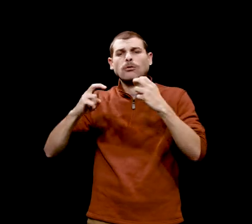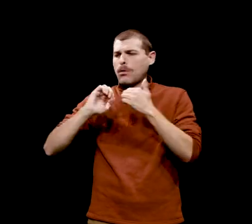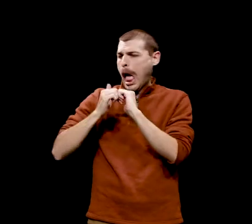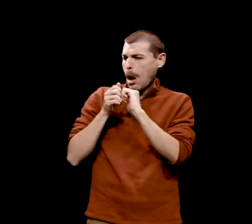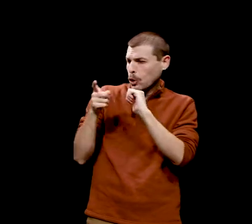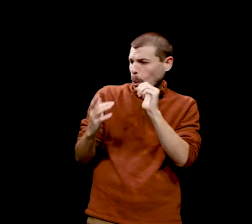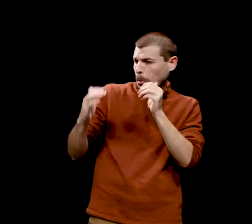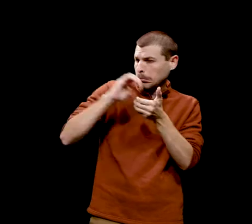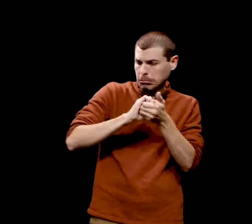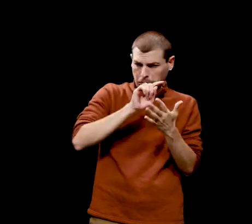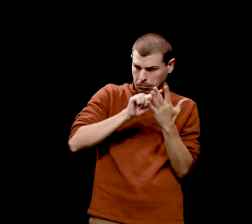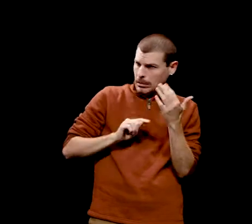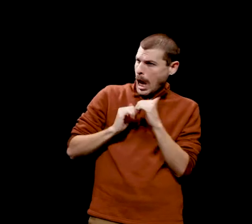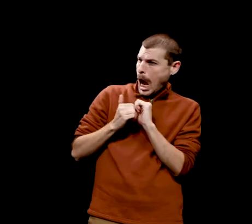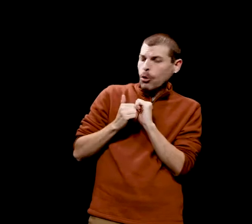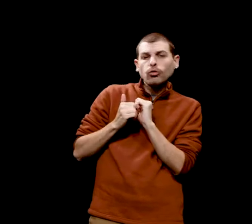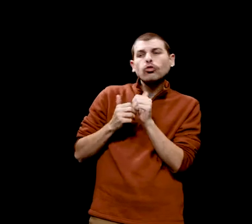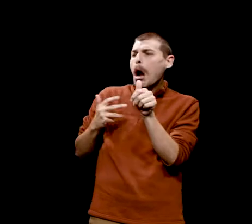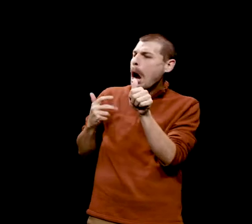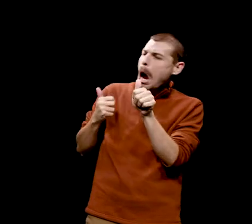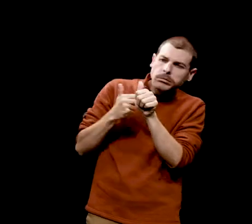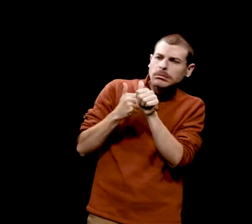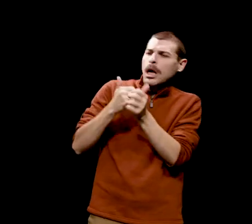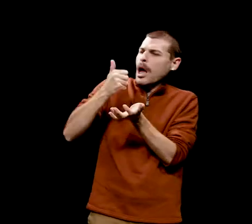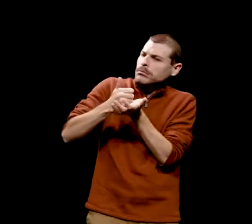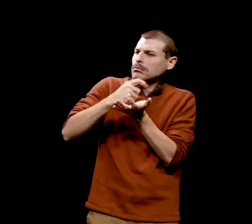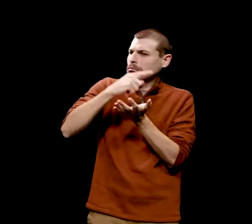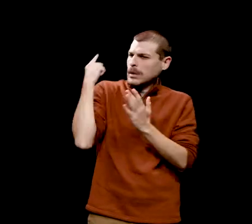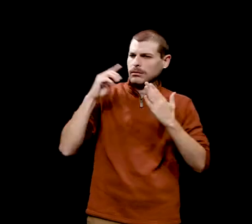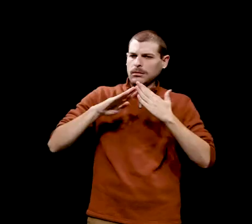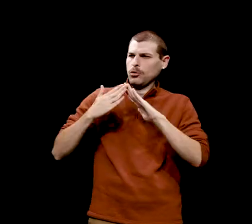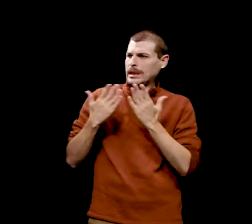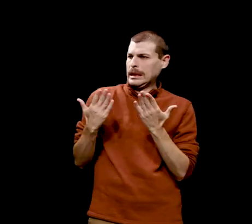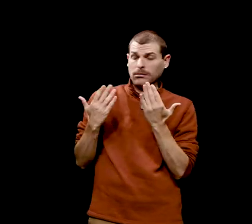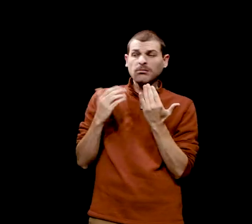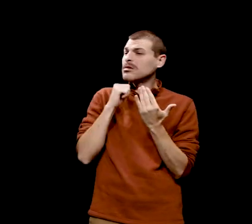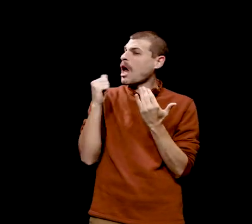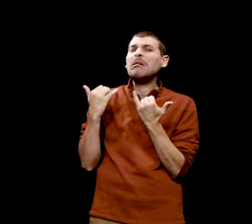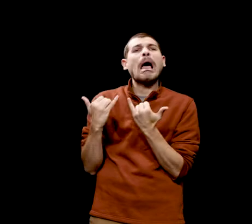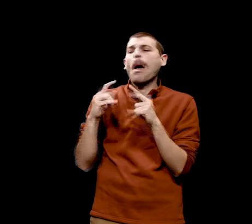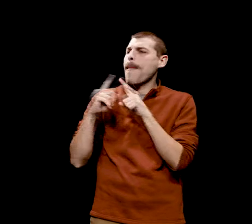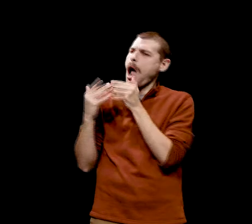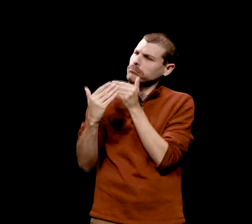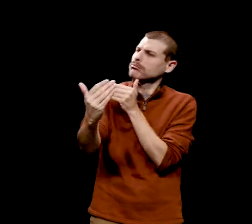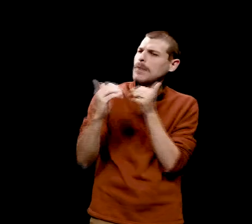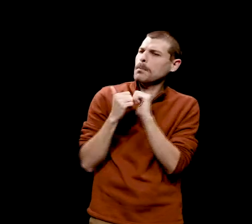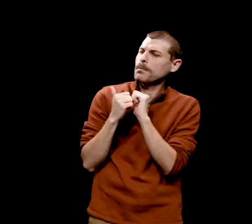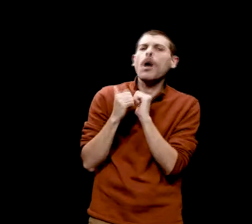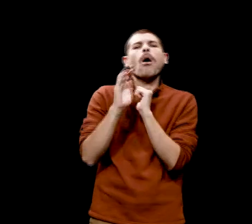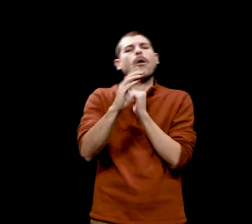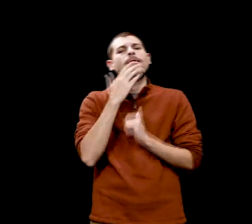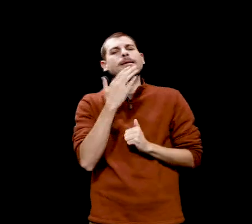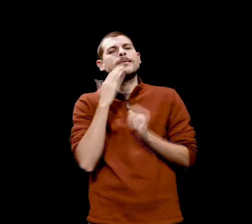pandemic? Your 2 minutes begins now. Great, thank you for the question, and it's critically important right now in the midst of the pandemic. So the Housing